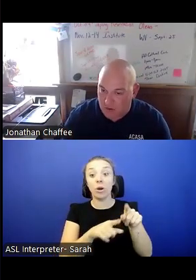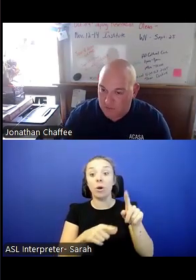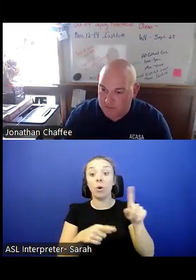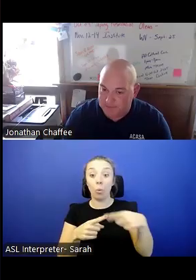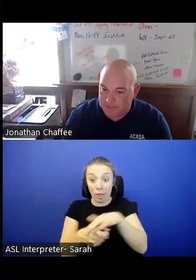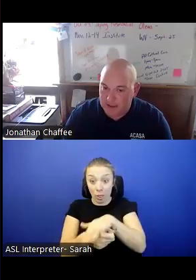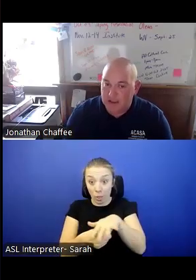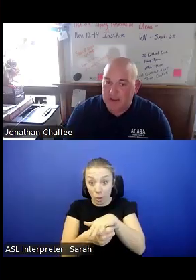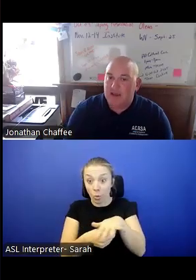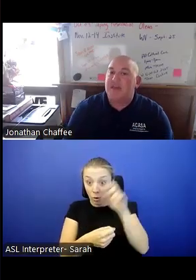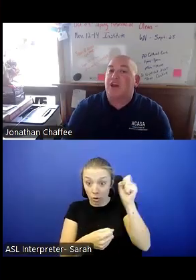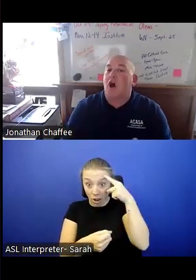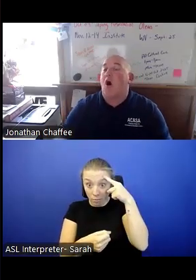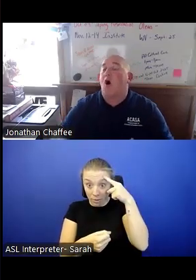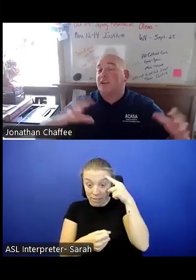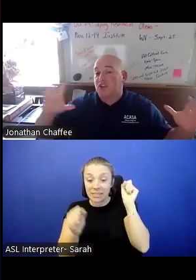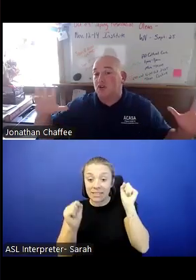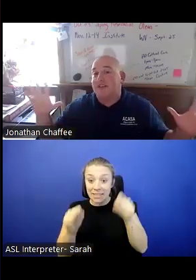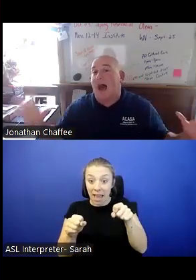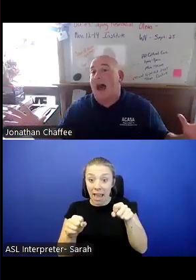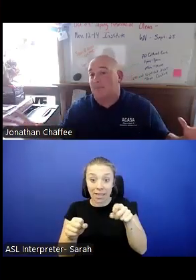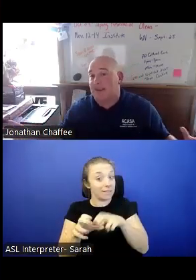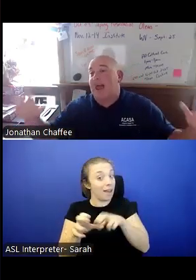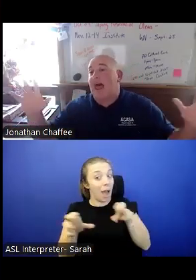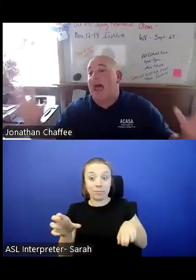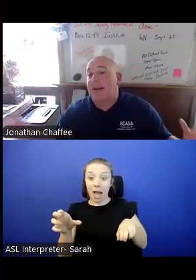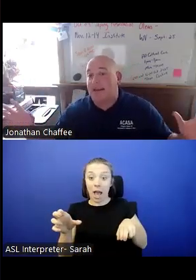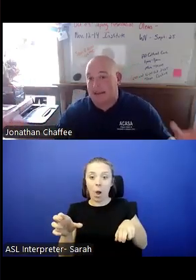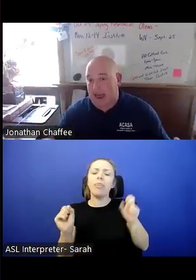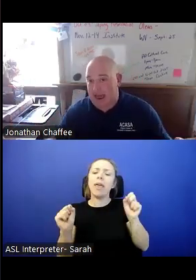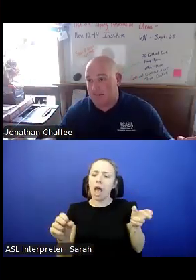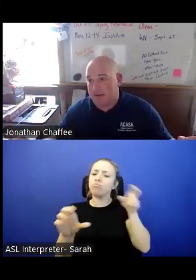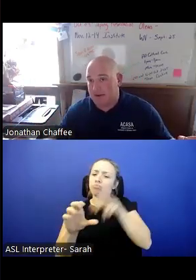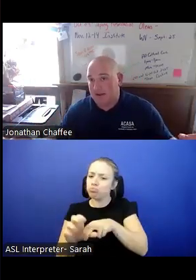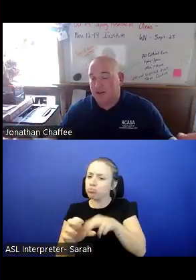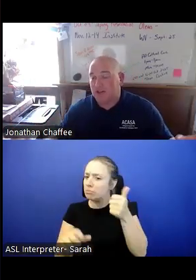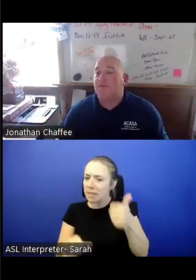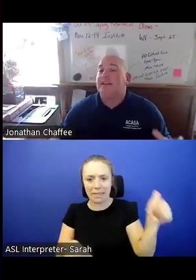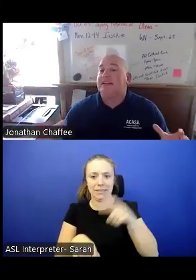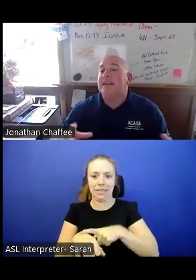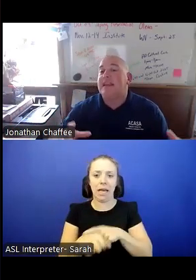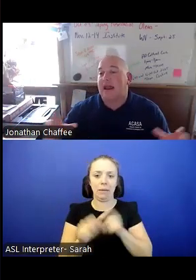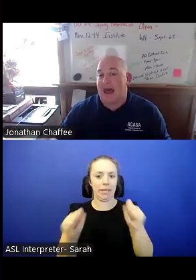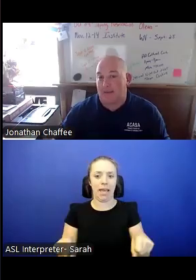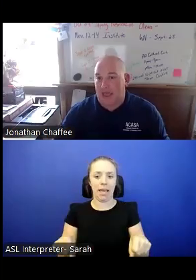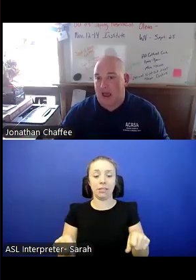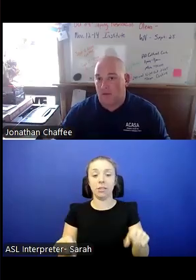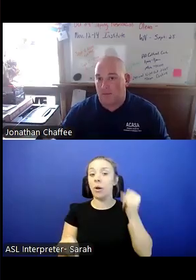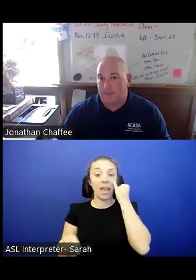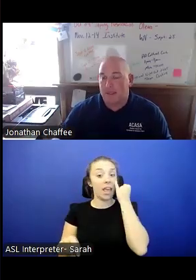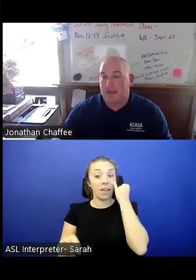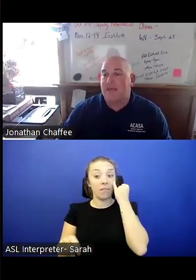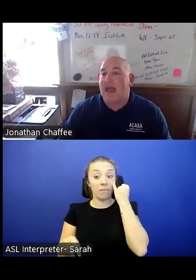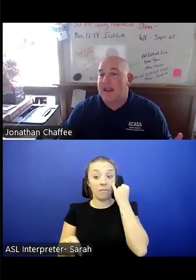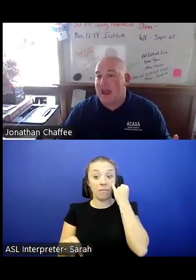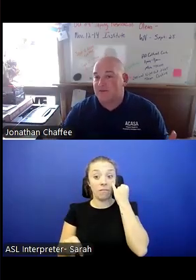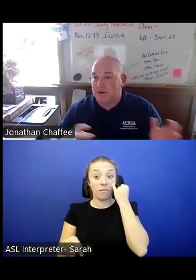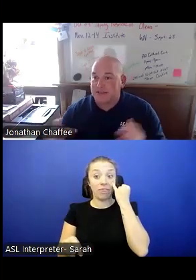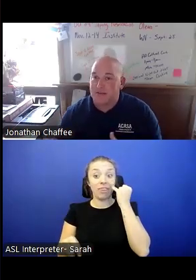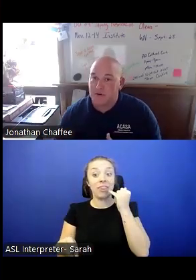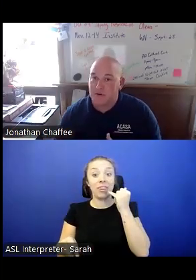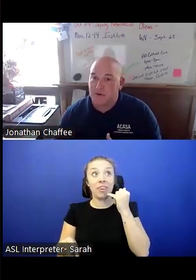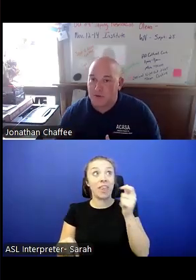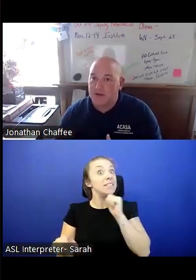opt out, they could always choose to opt in at any time. So if they did not opt out, and